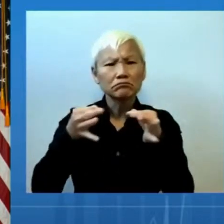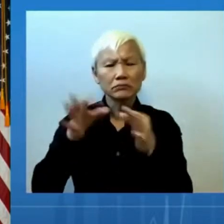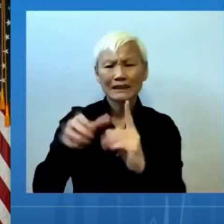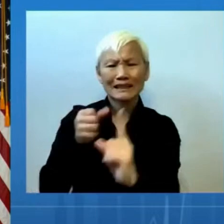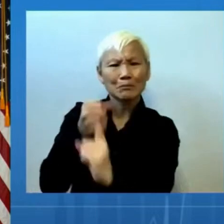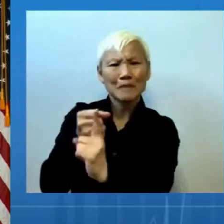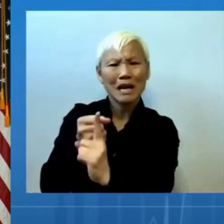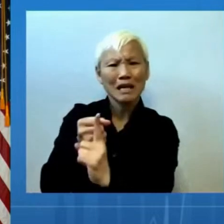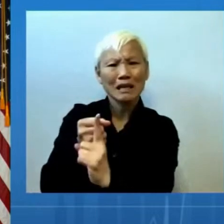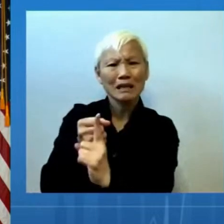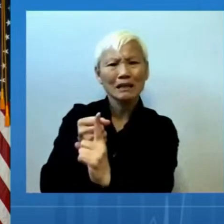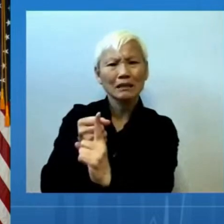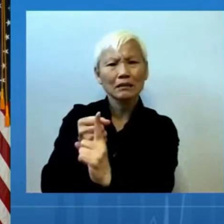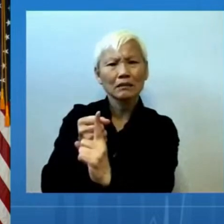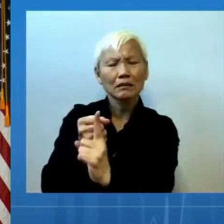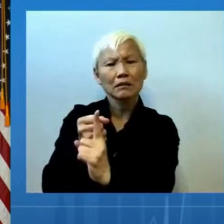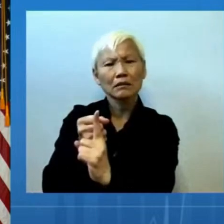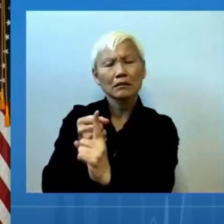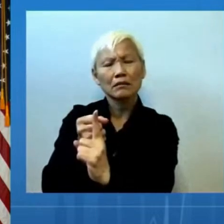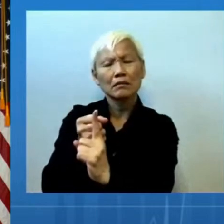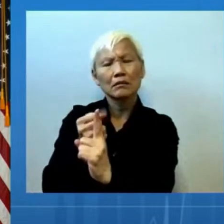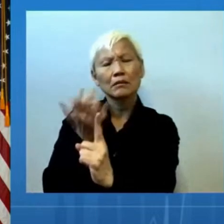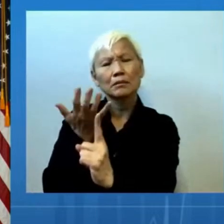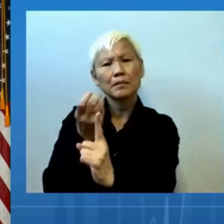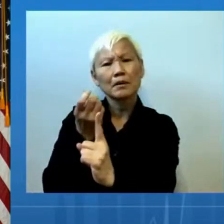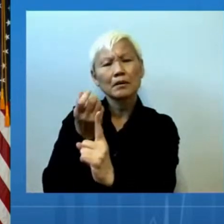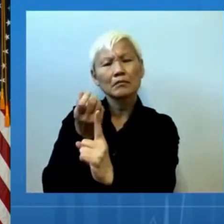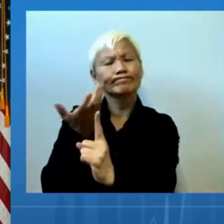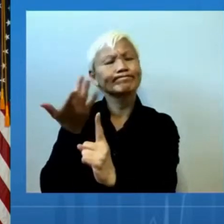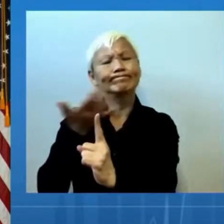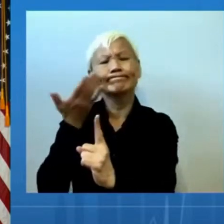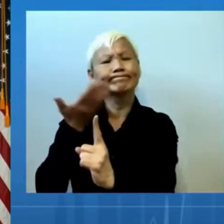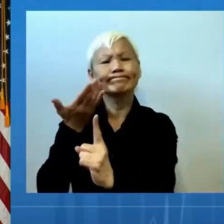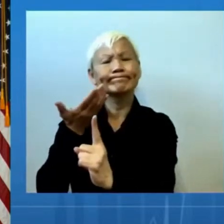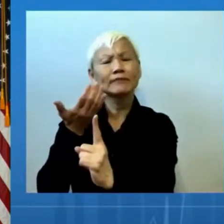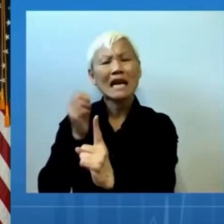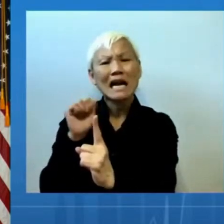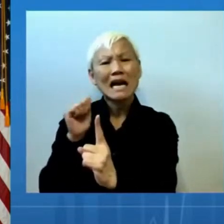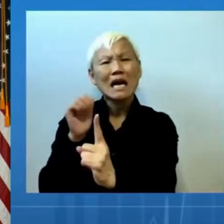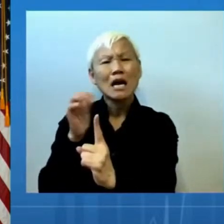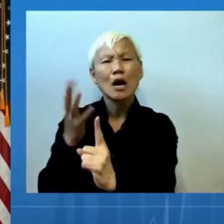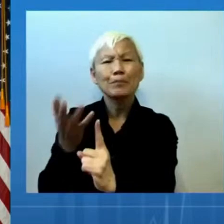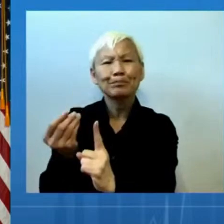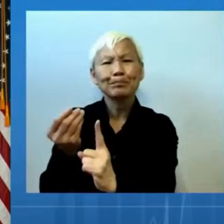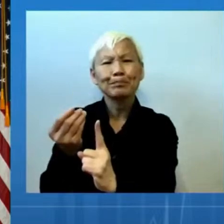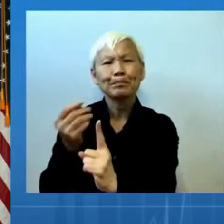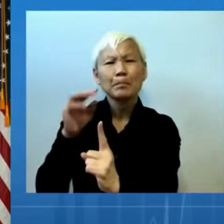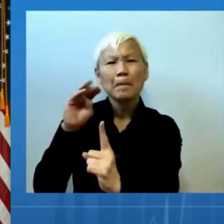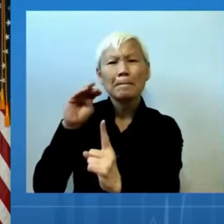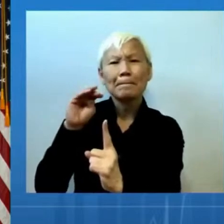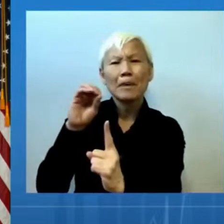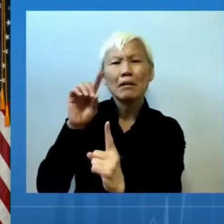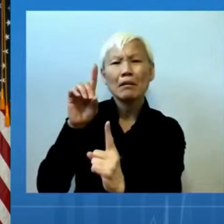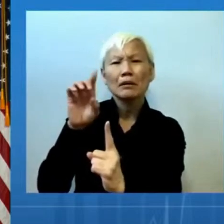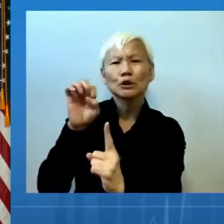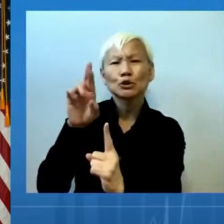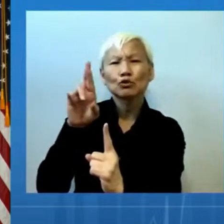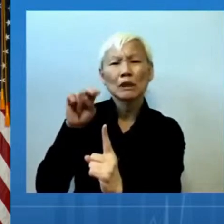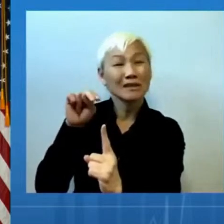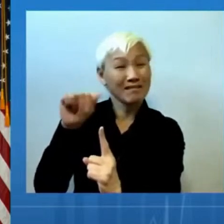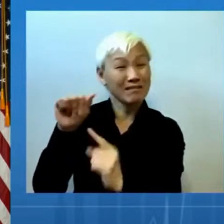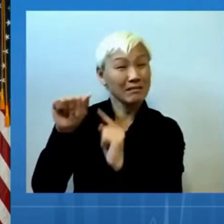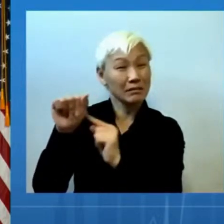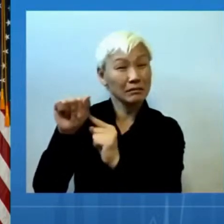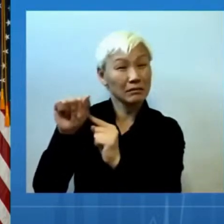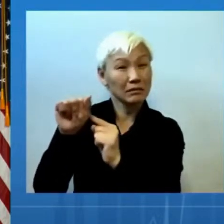that Moderna set back in terms of rolling out their vaccines for teenagers and